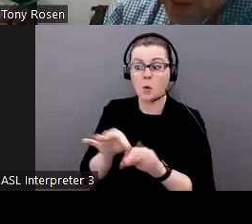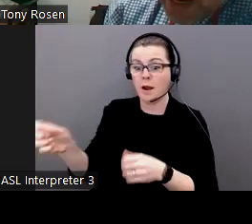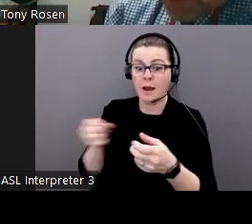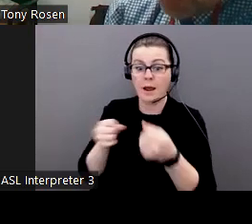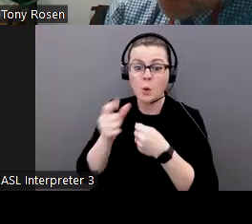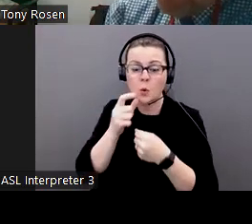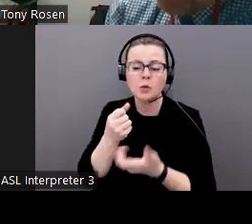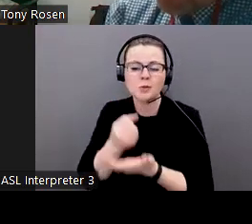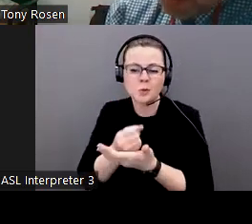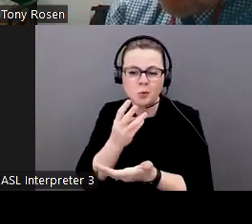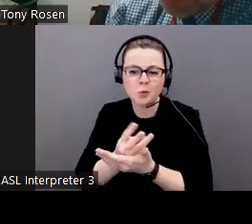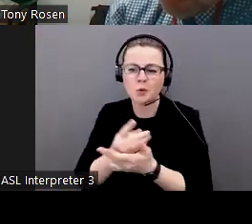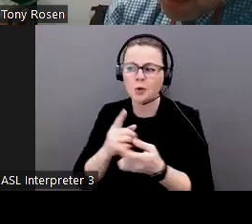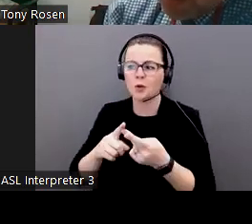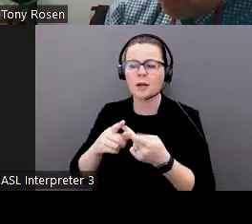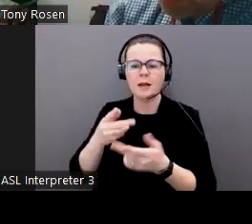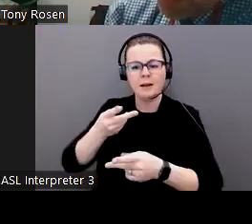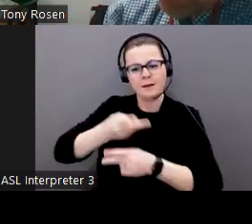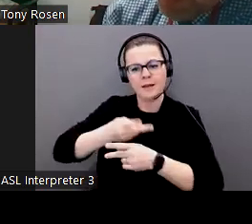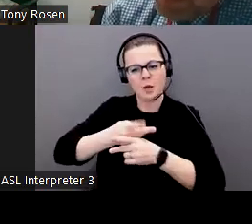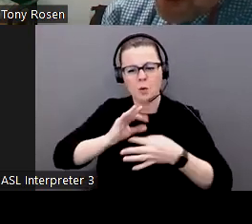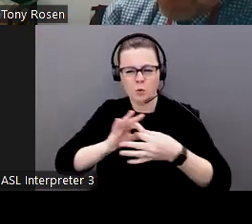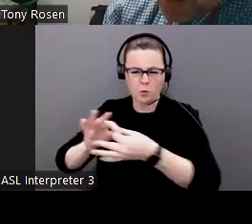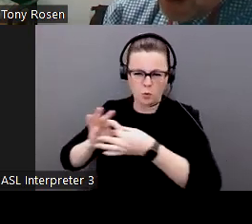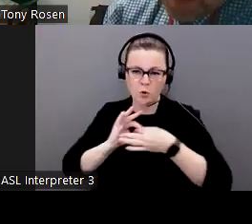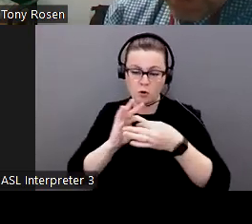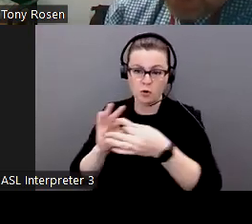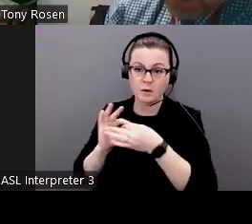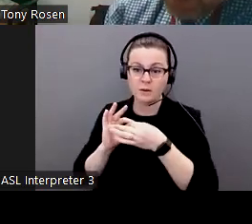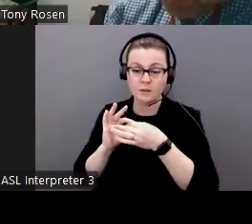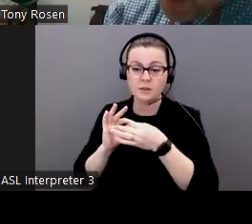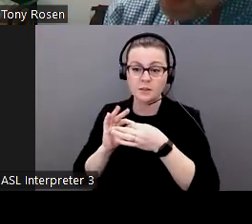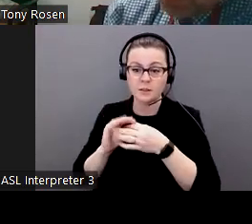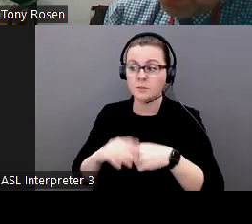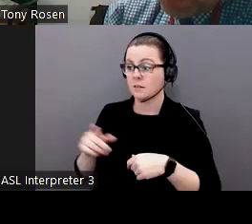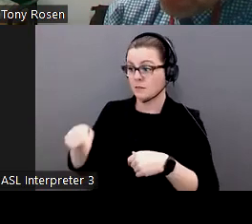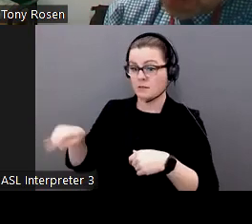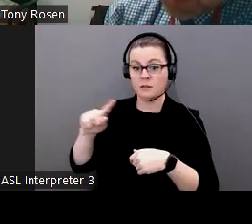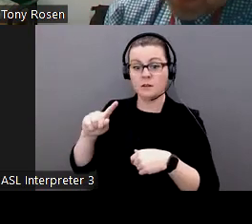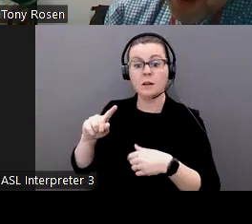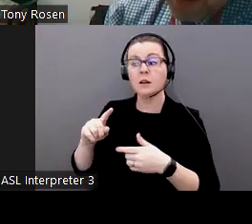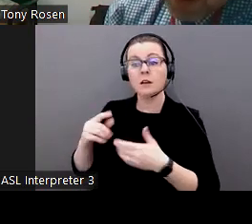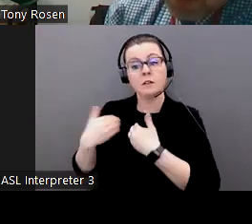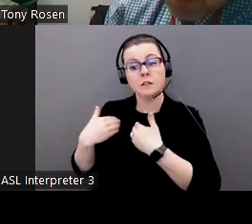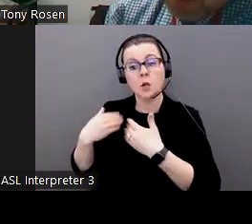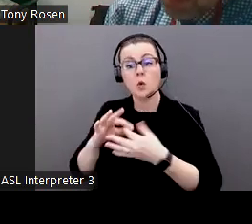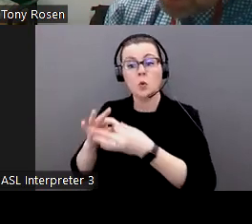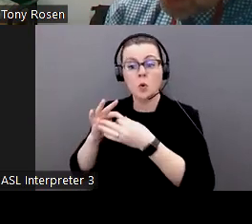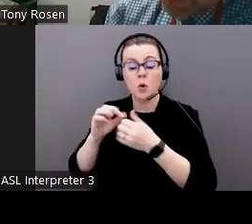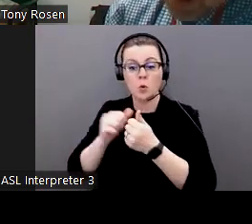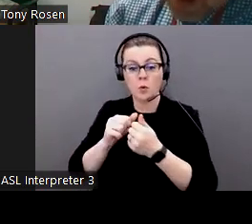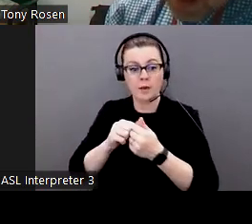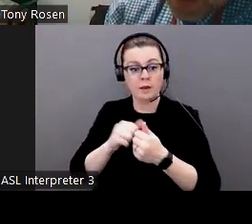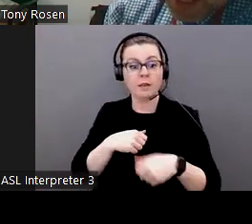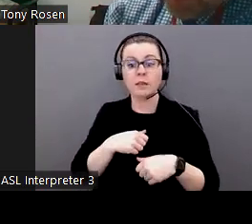care coordination and emphasized that coordinating with inpatient and outpatient medical and service providers would